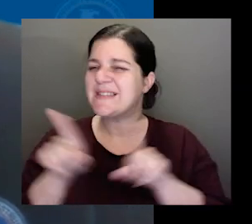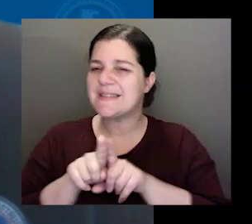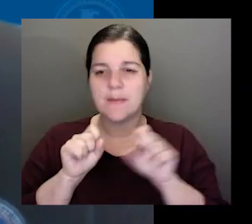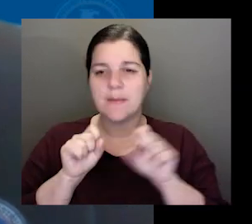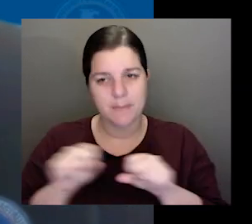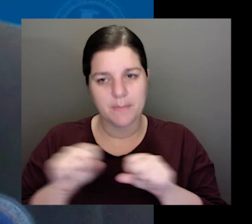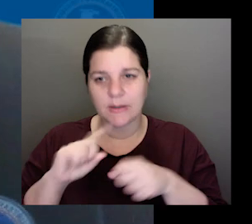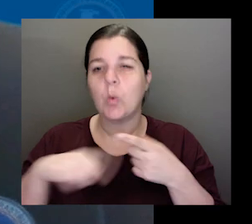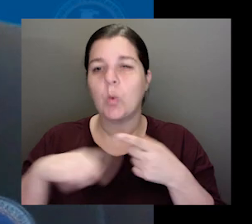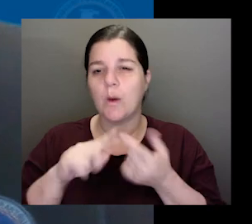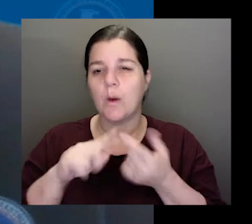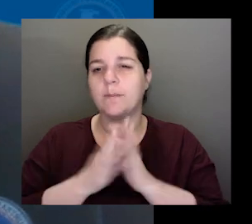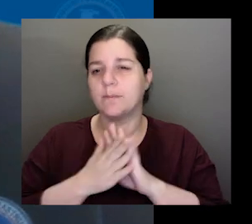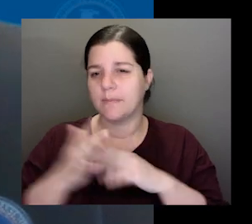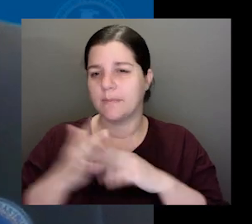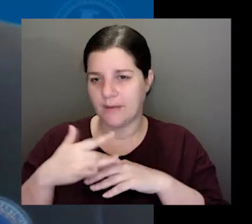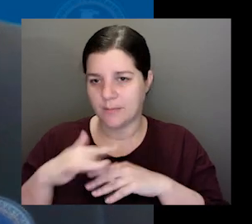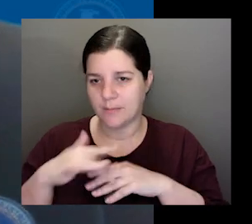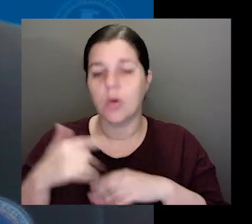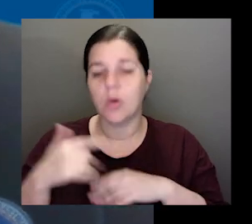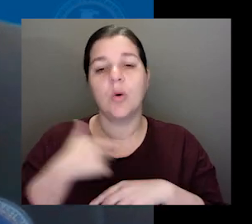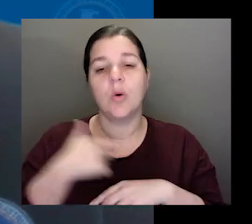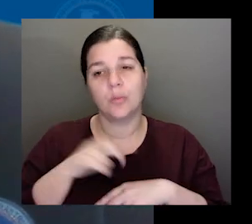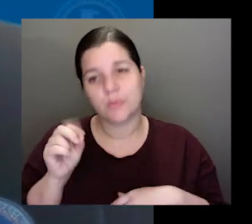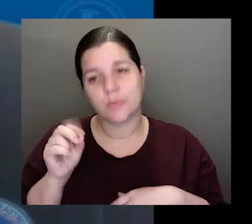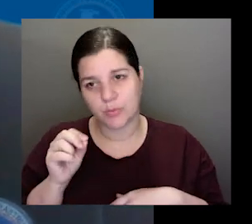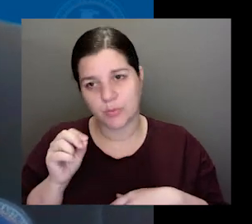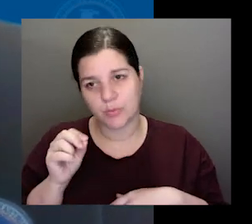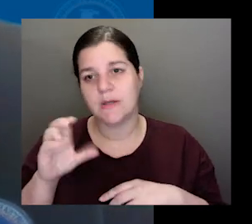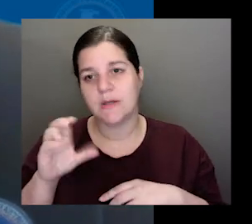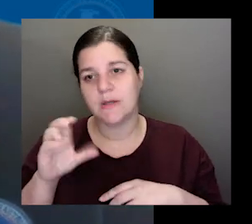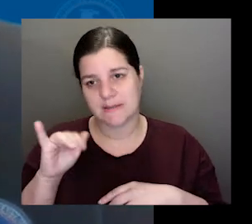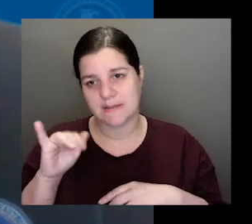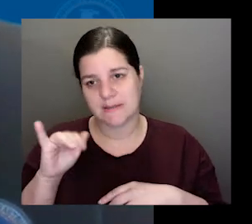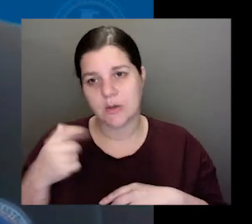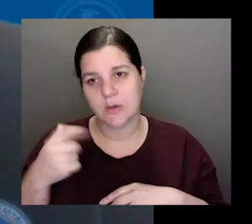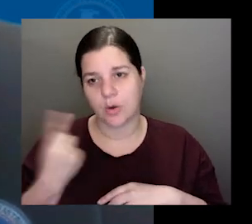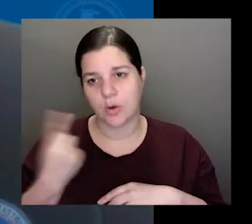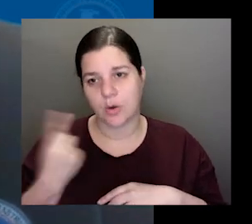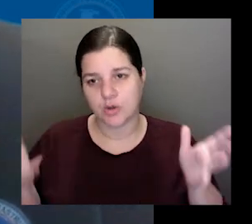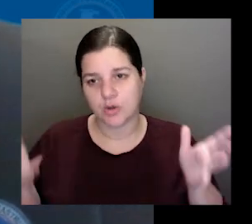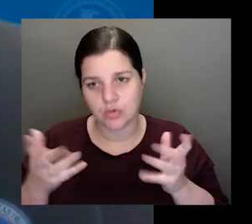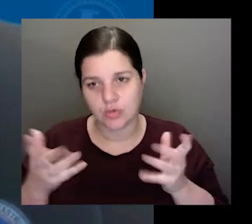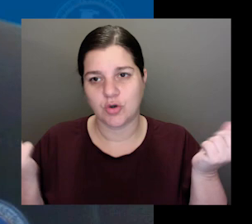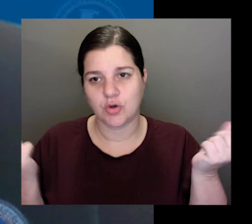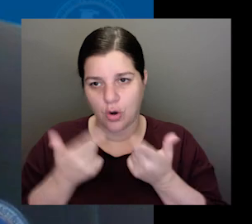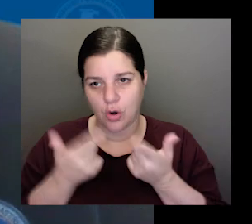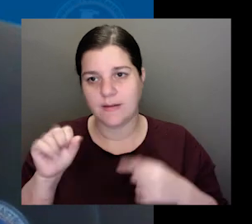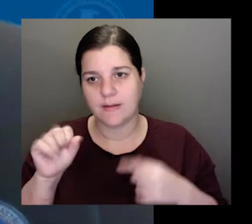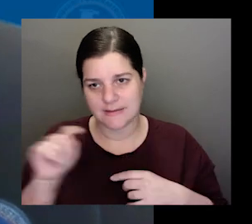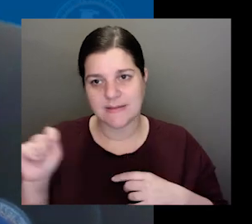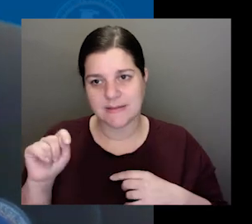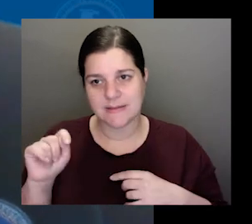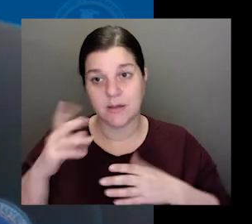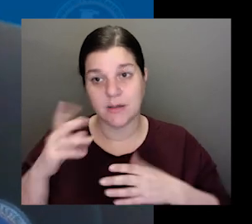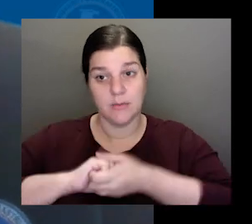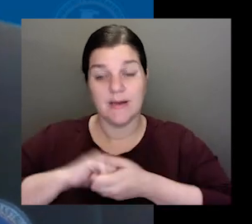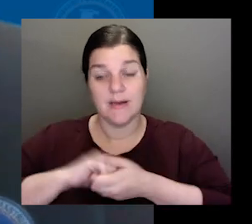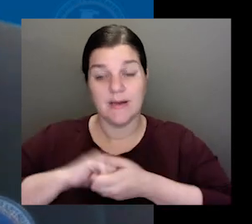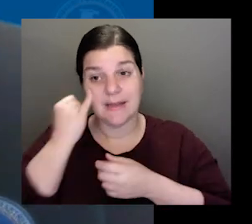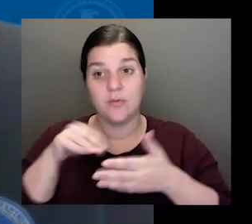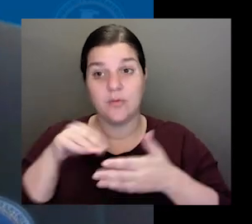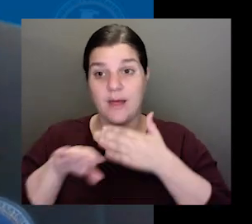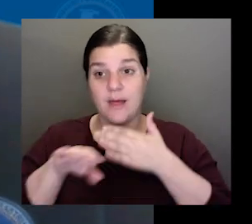becomes available. And we do, as CISA, encourage all of our SLTT partners that have access to SAFE version